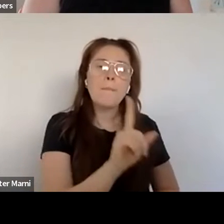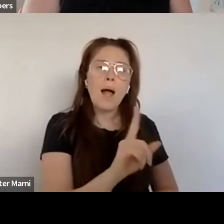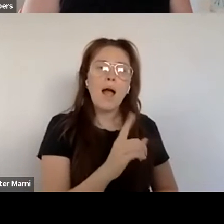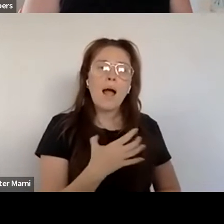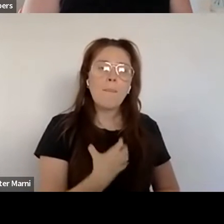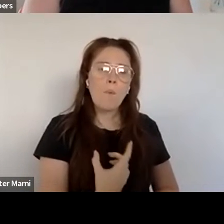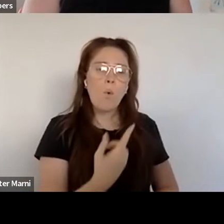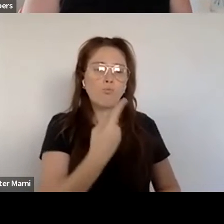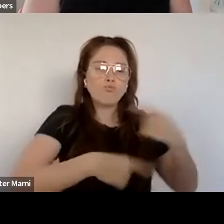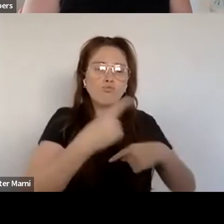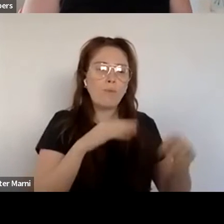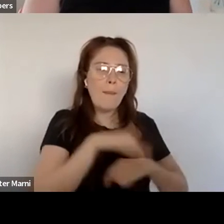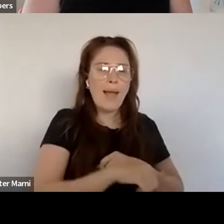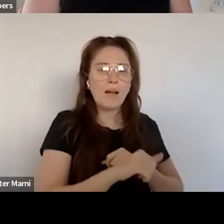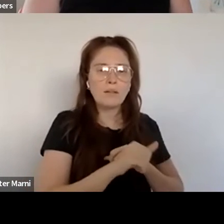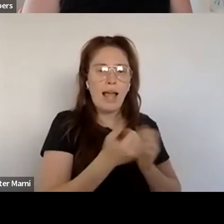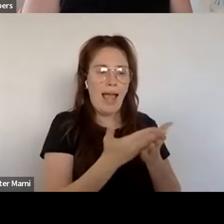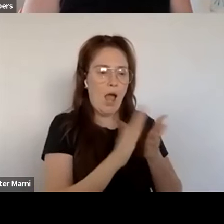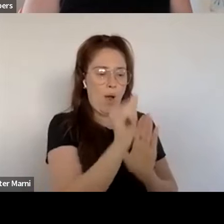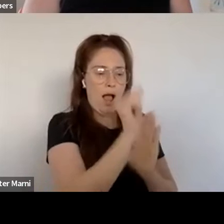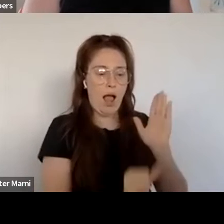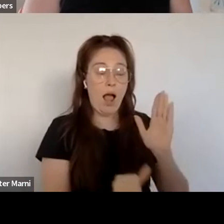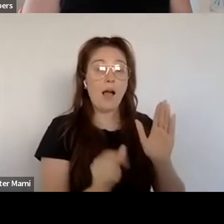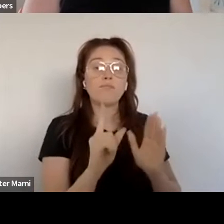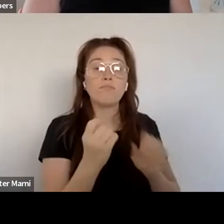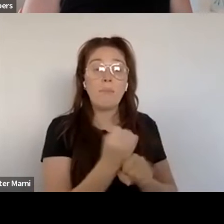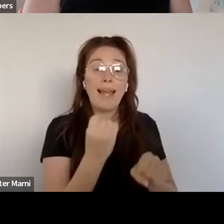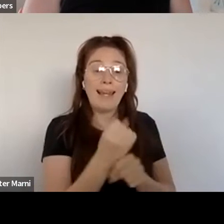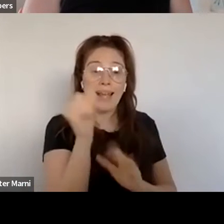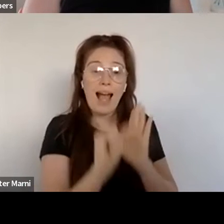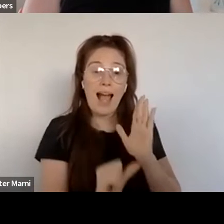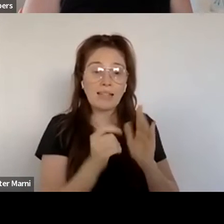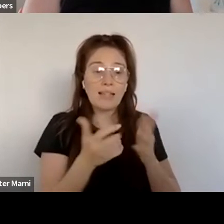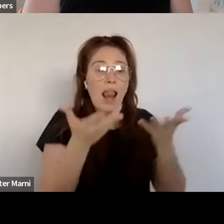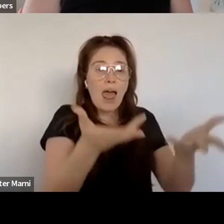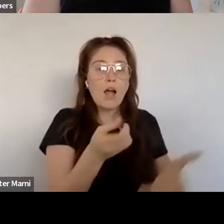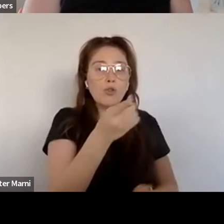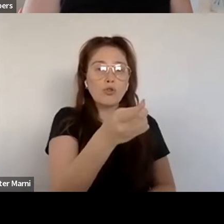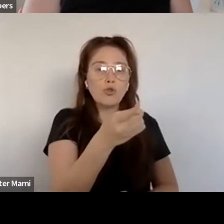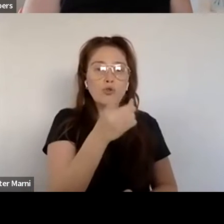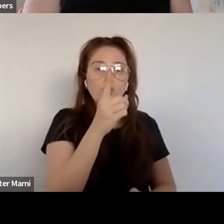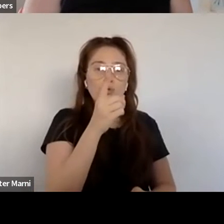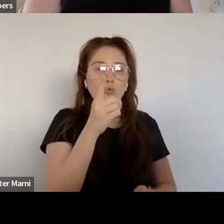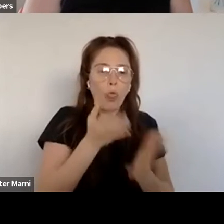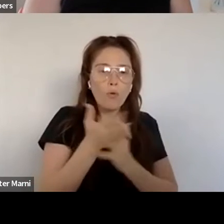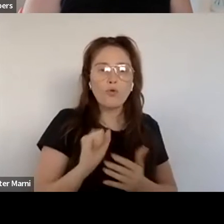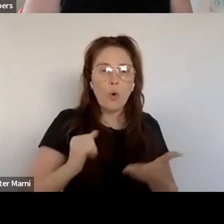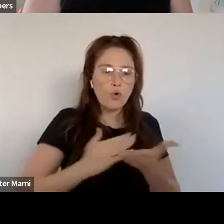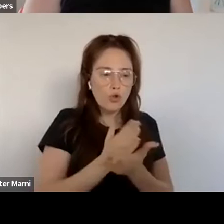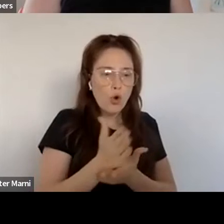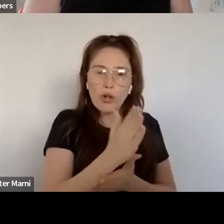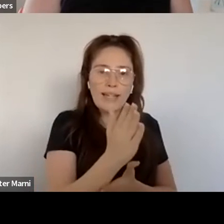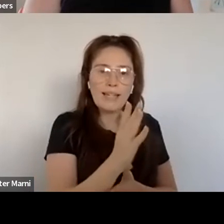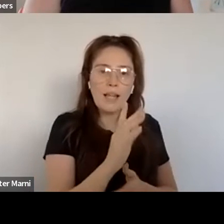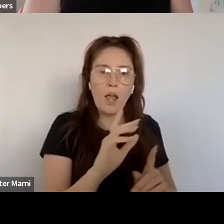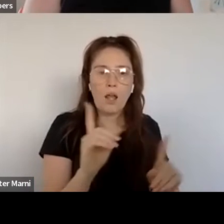from you about how art and art making has allowed you to progress that quest that you were on and where you are in